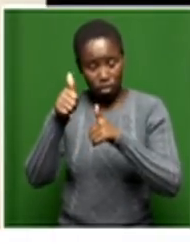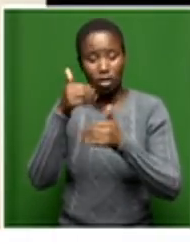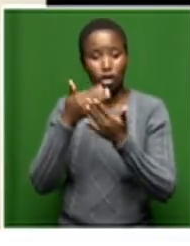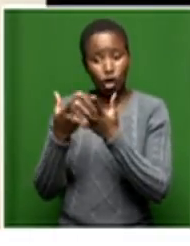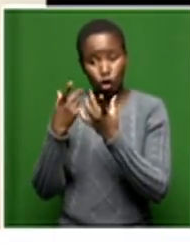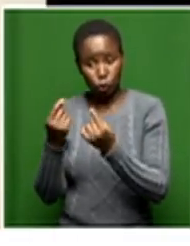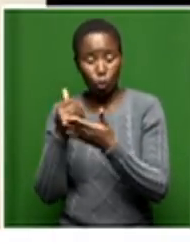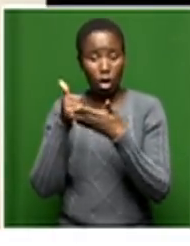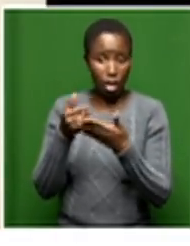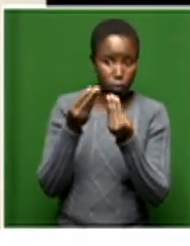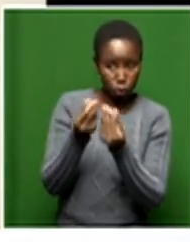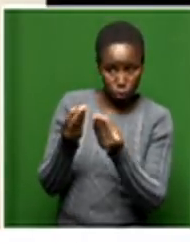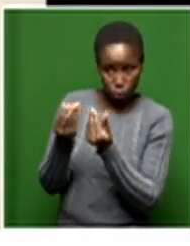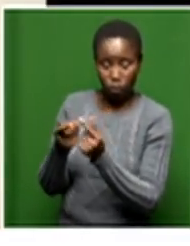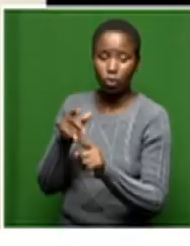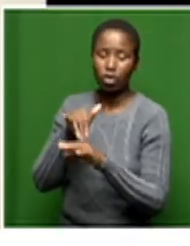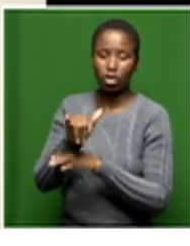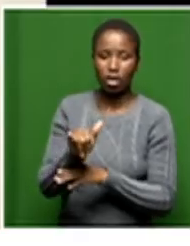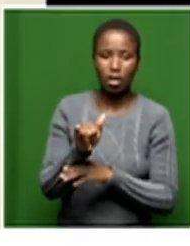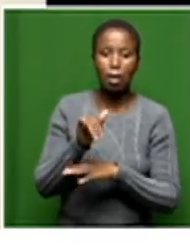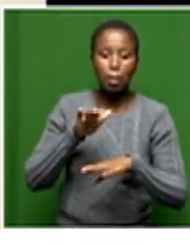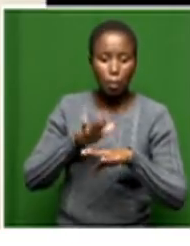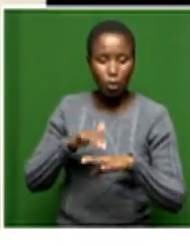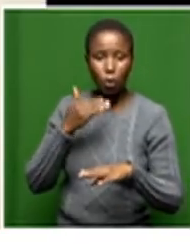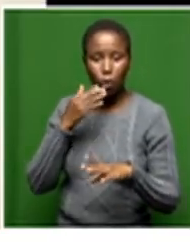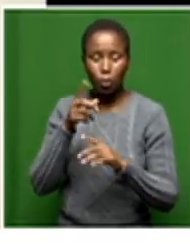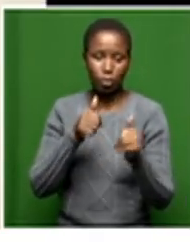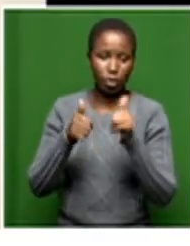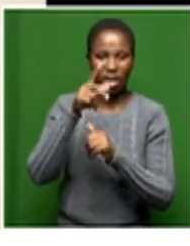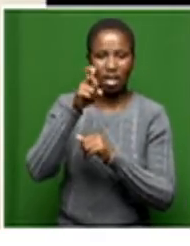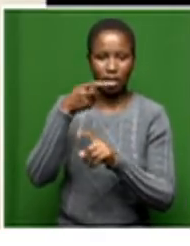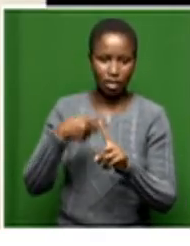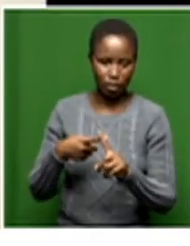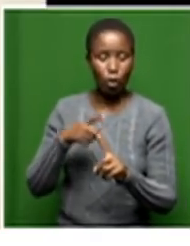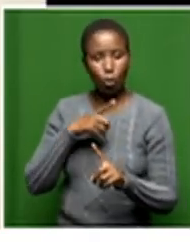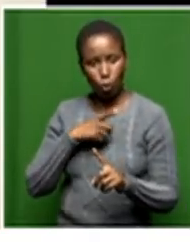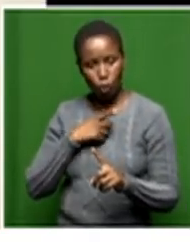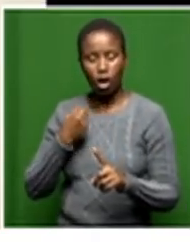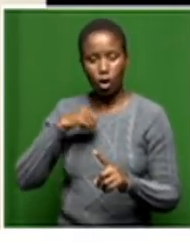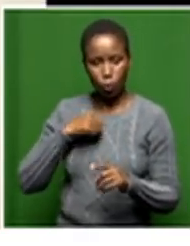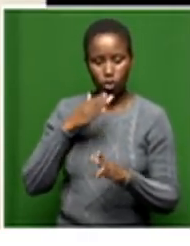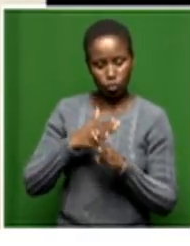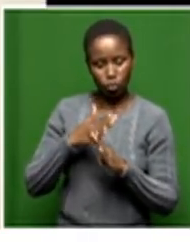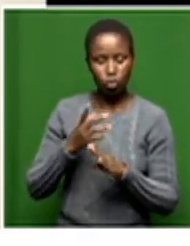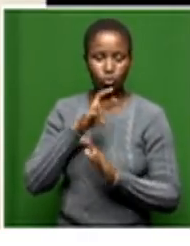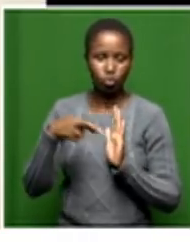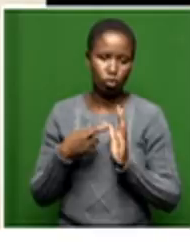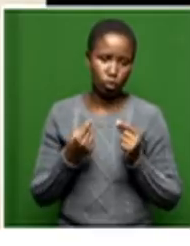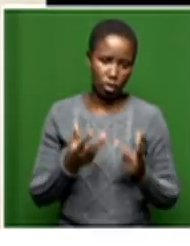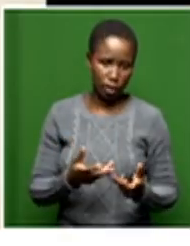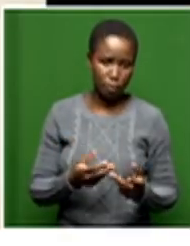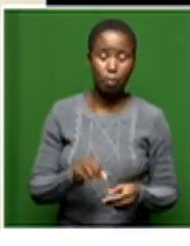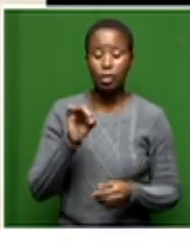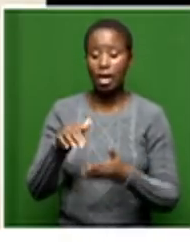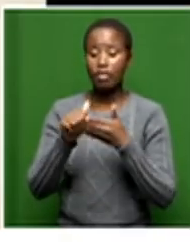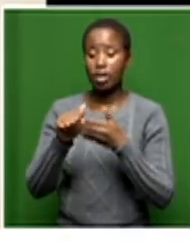when it deals with other arms of the state, in particular the executive, because we play an oversight role over the executive. If we don't get leaders who